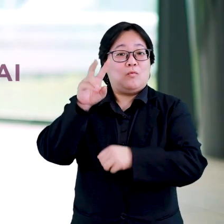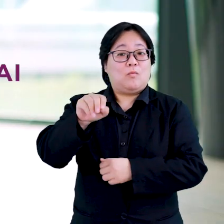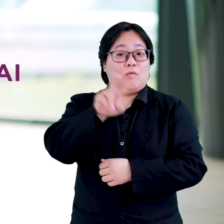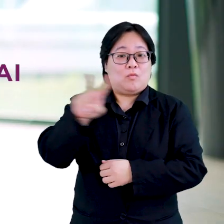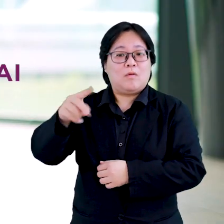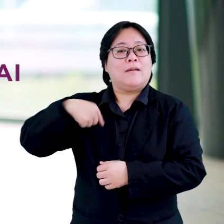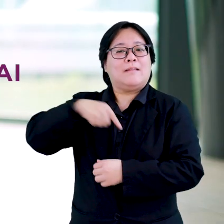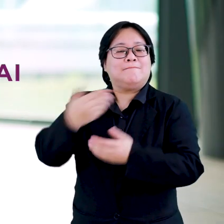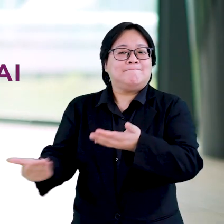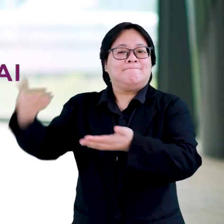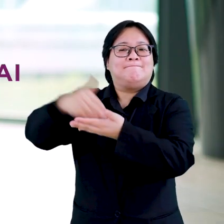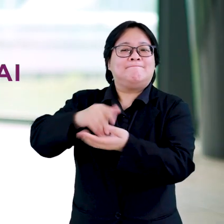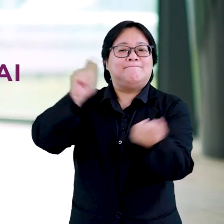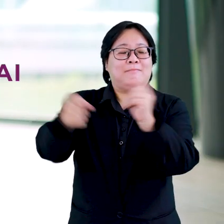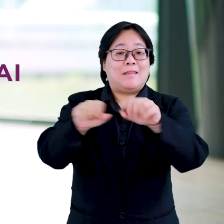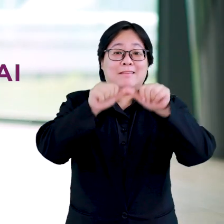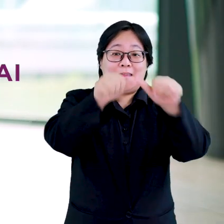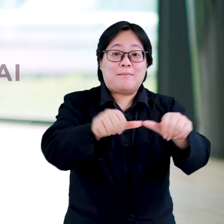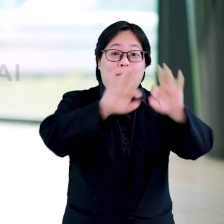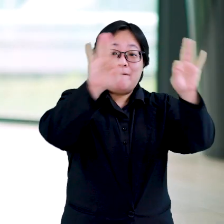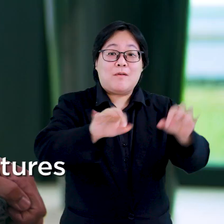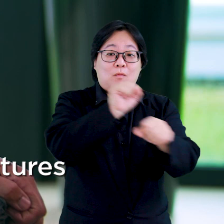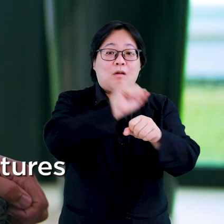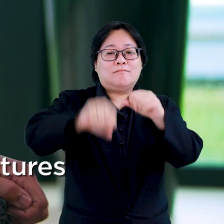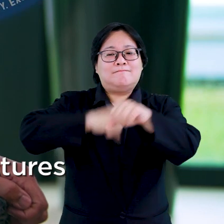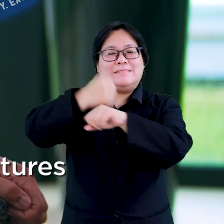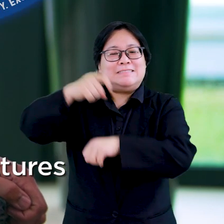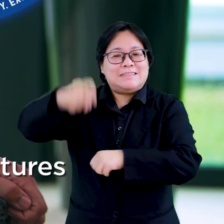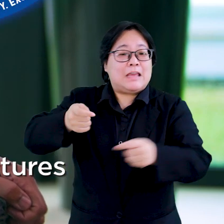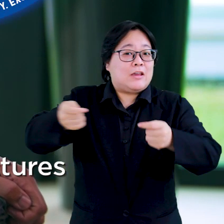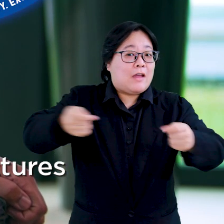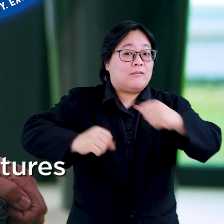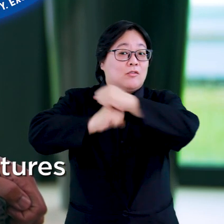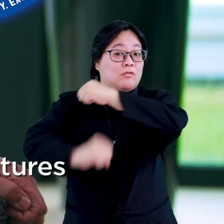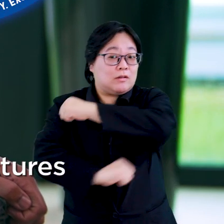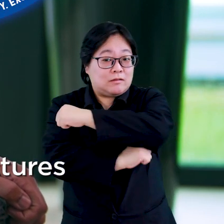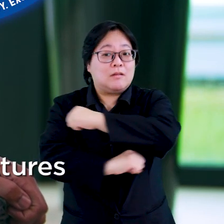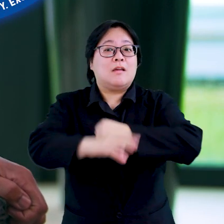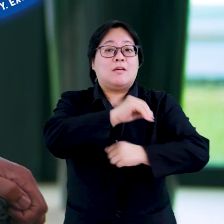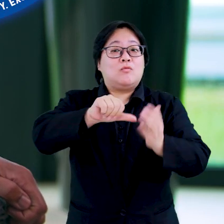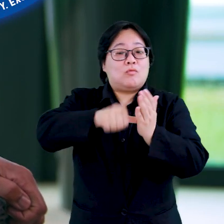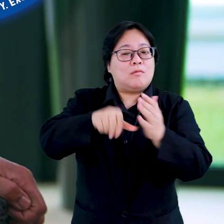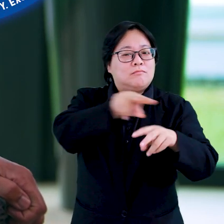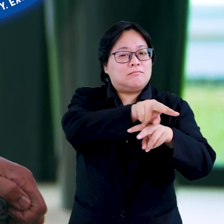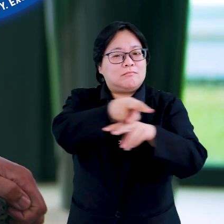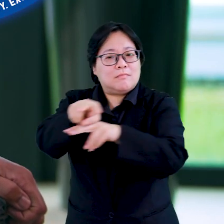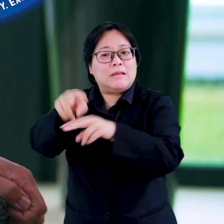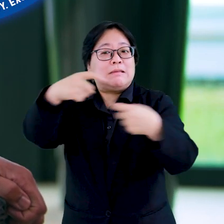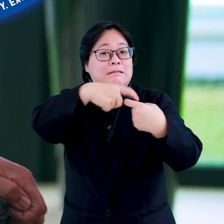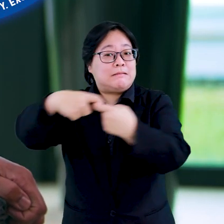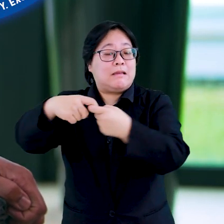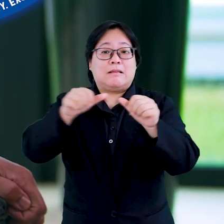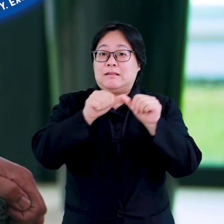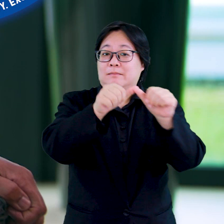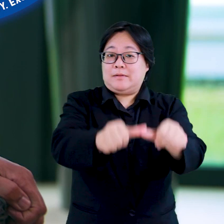In 2022, we refreshed our sustainability framework and established the necessary governance structures and resources to oversee